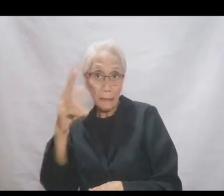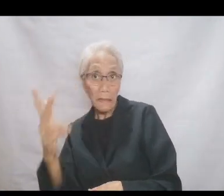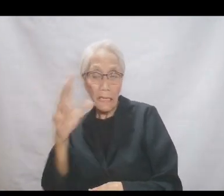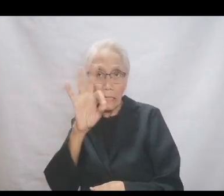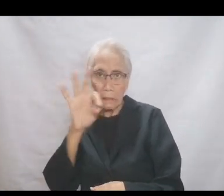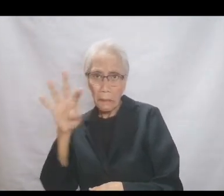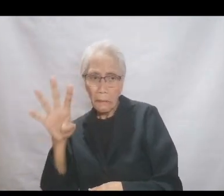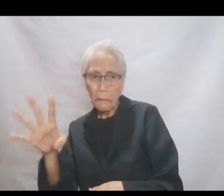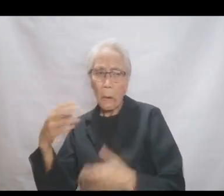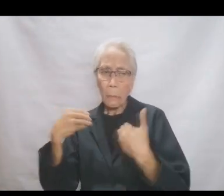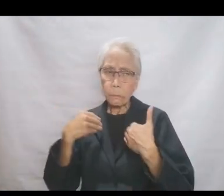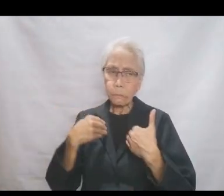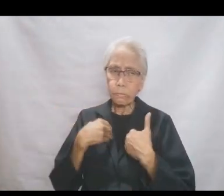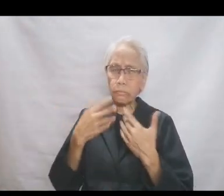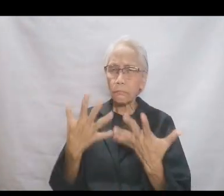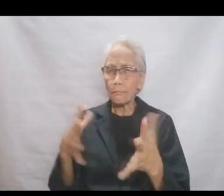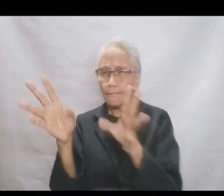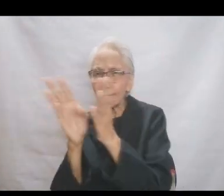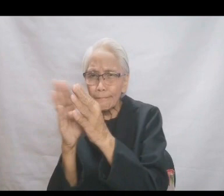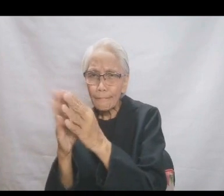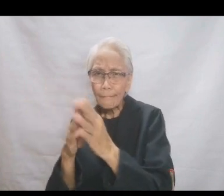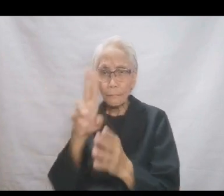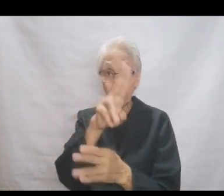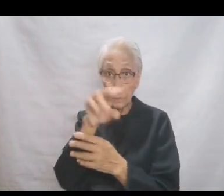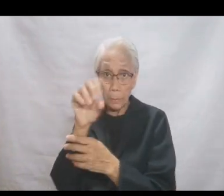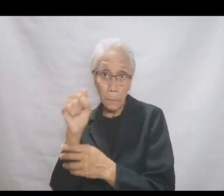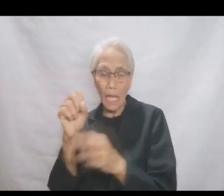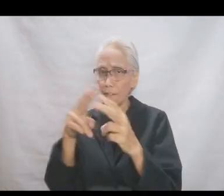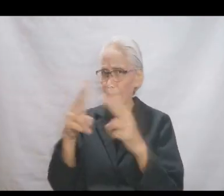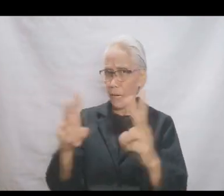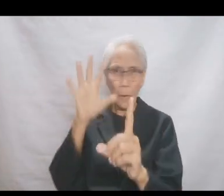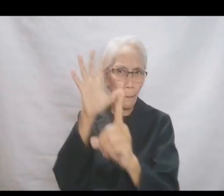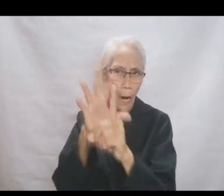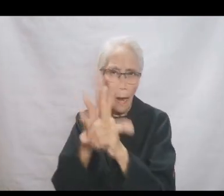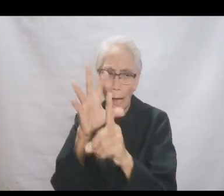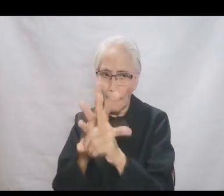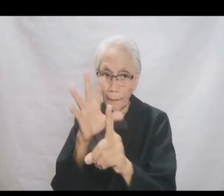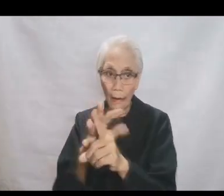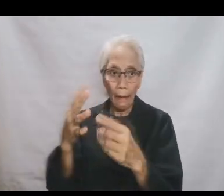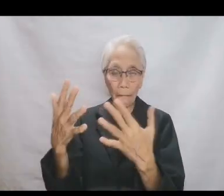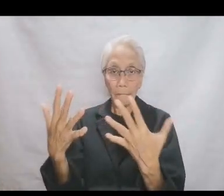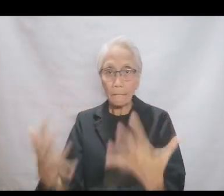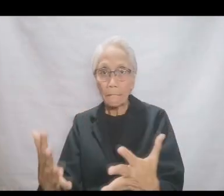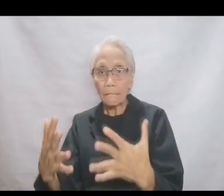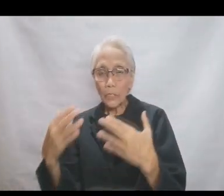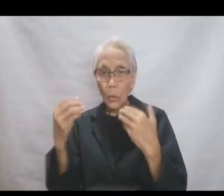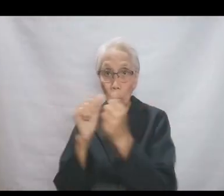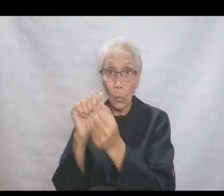about 1993-94. He was holding huge meetings in the United States, very popular, and was starting to have a